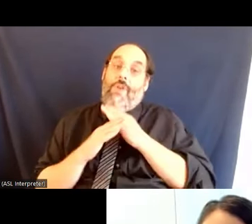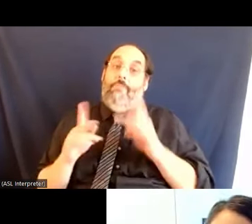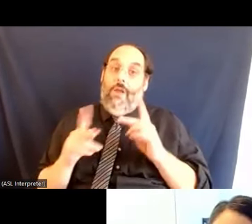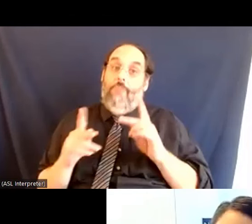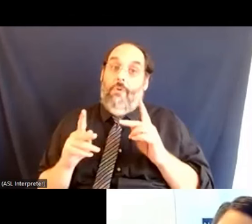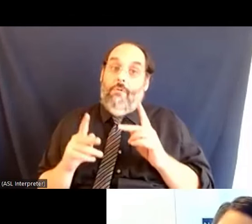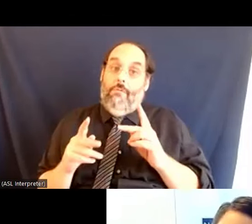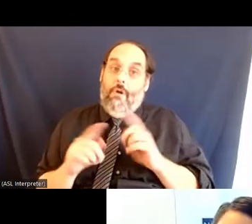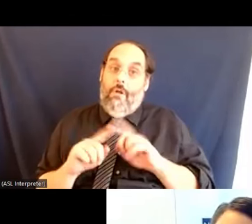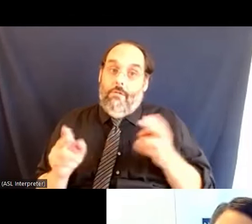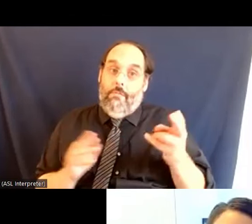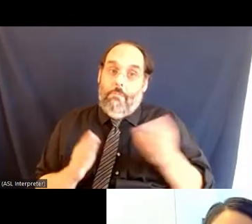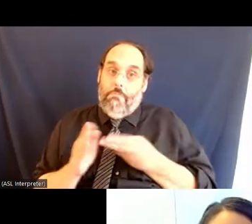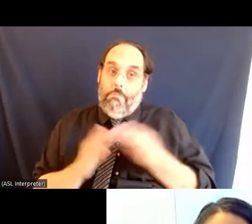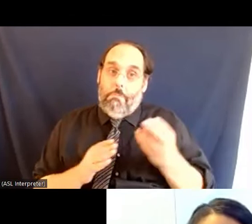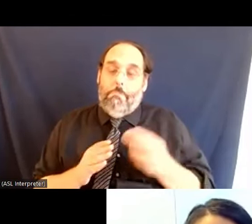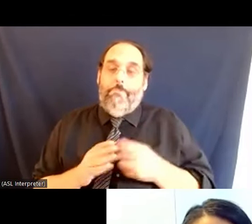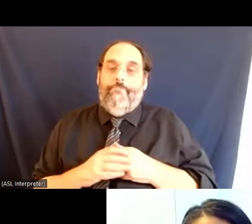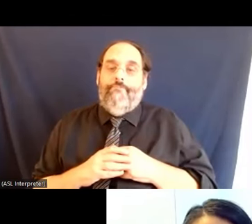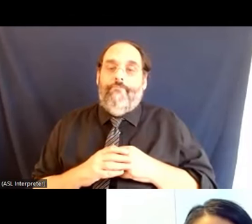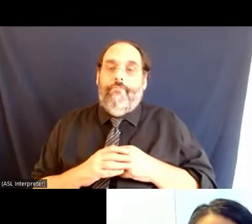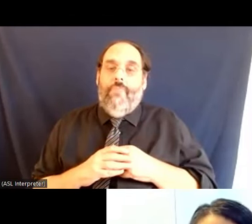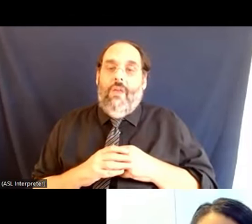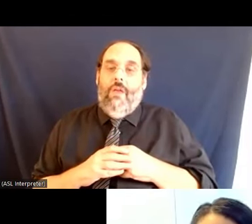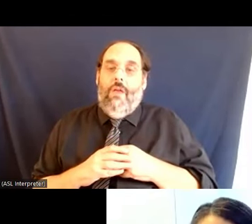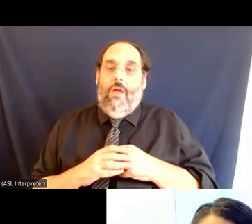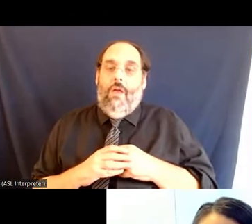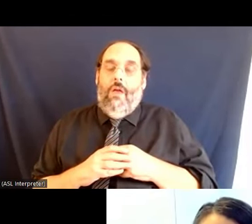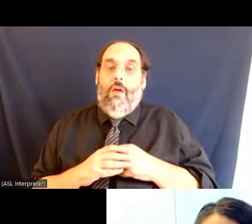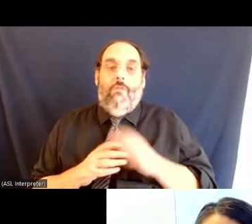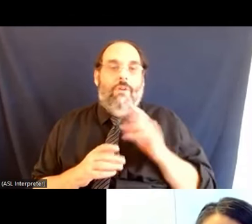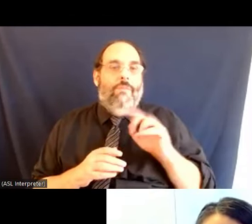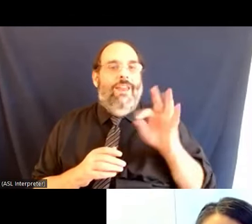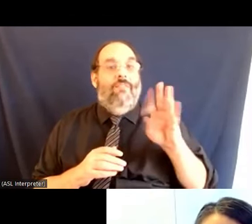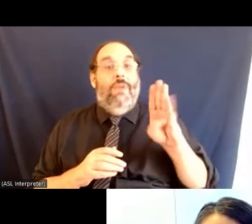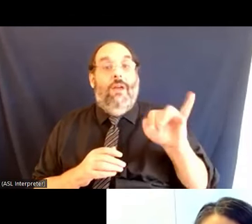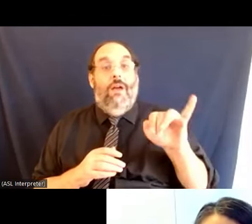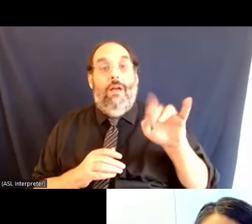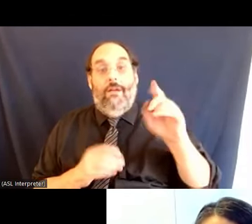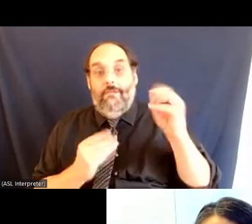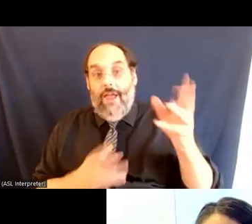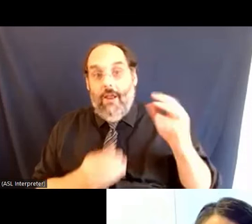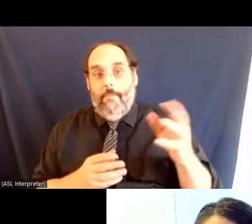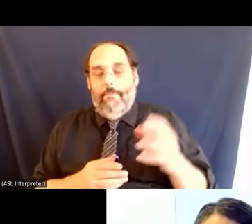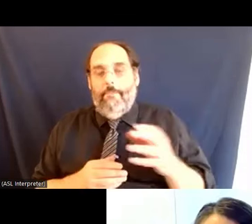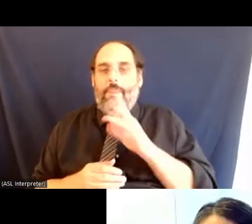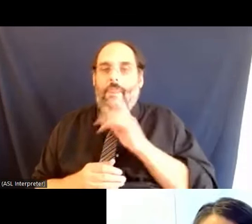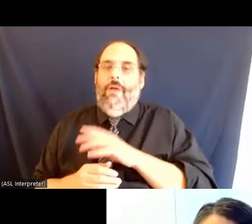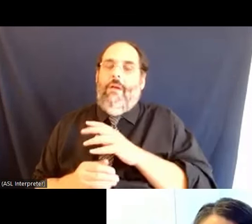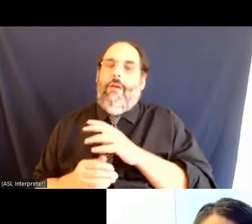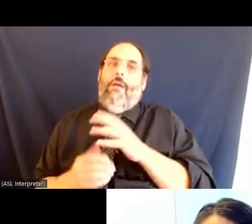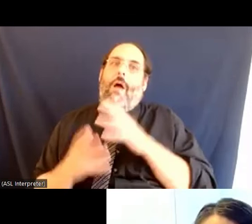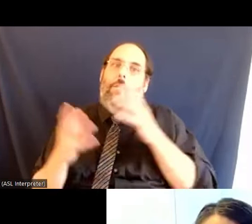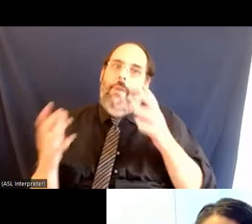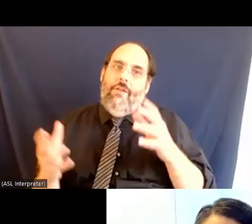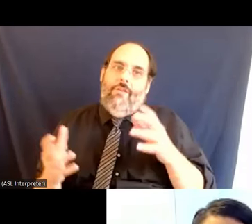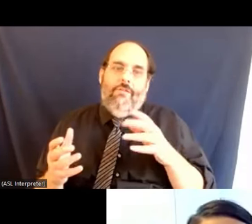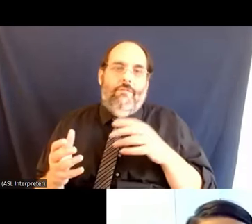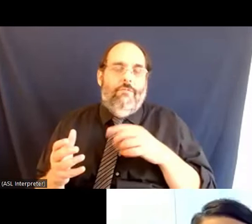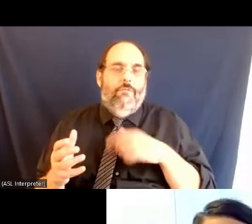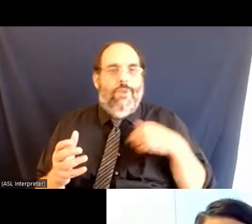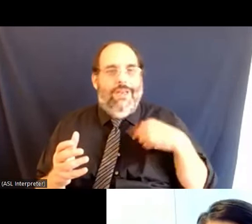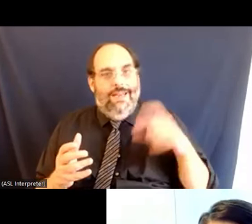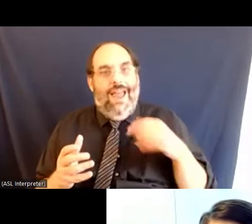to be clear. You know, we've talked about the FBI data and we've talked about the massive need to get to a place where